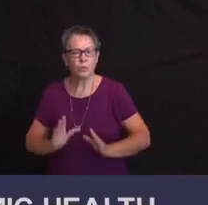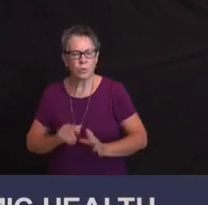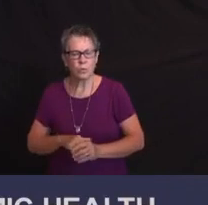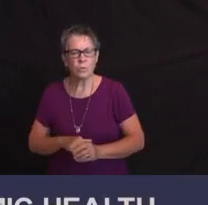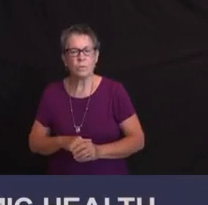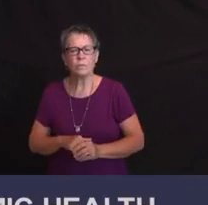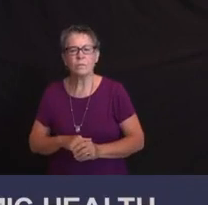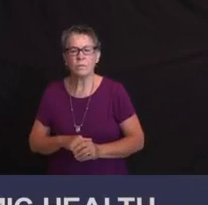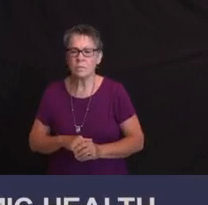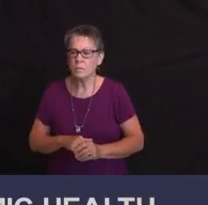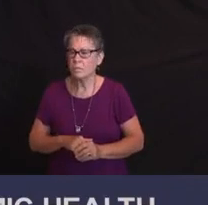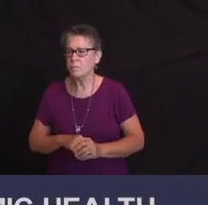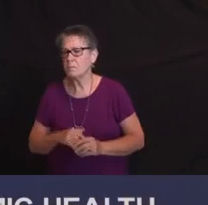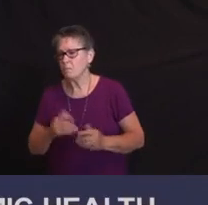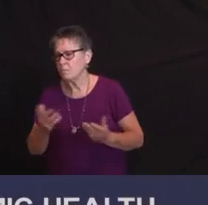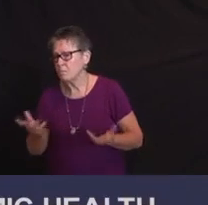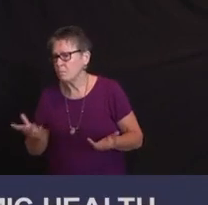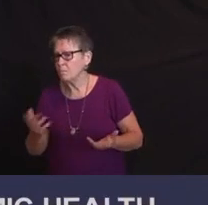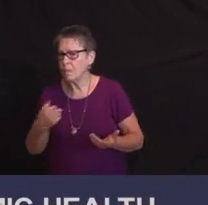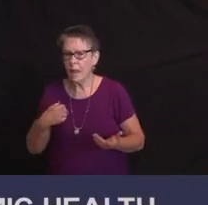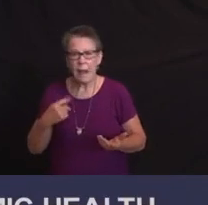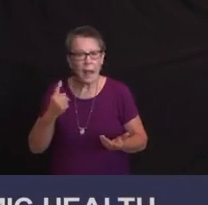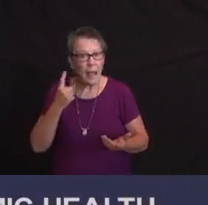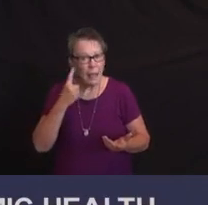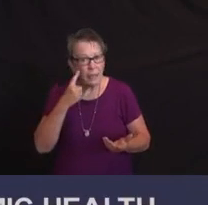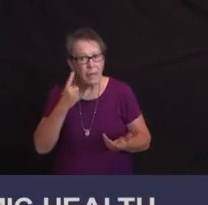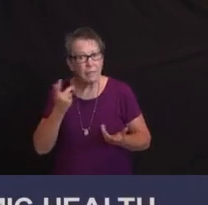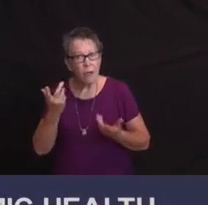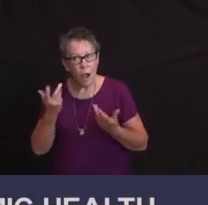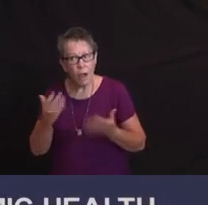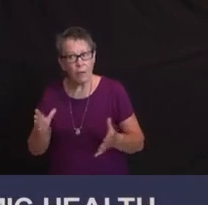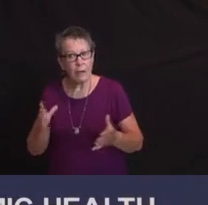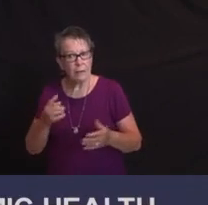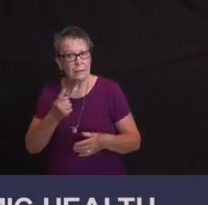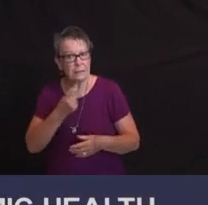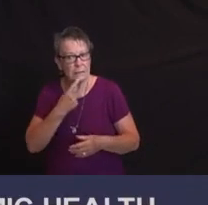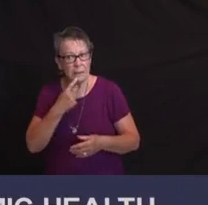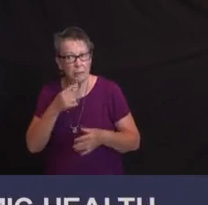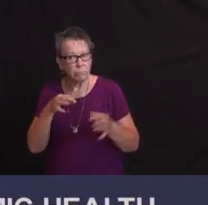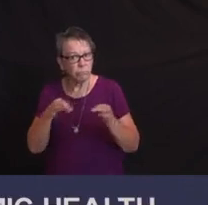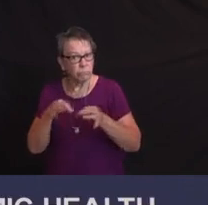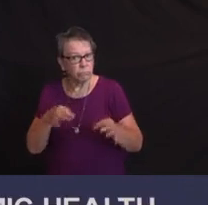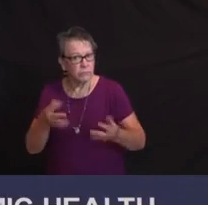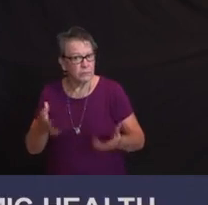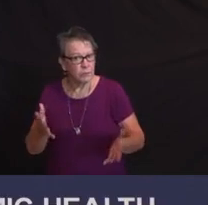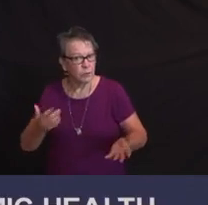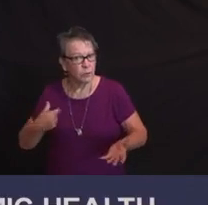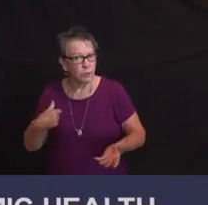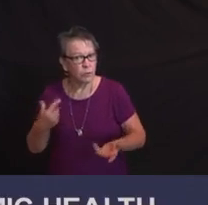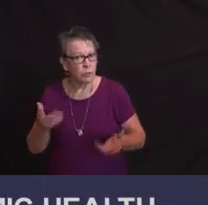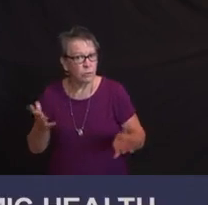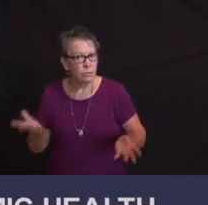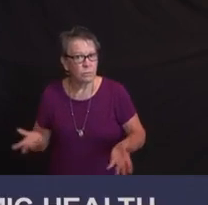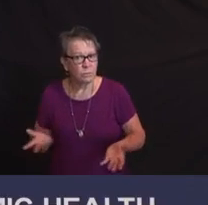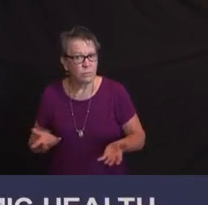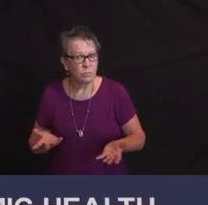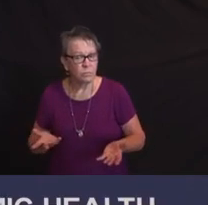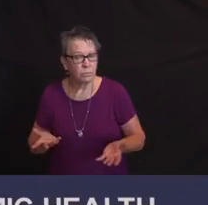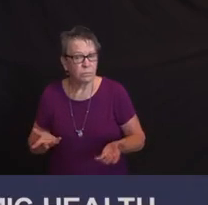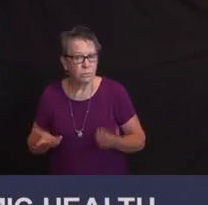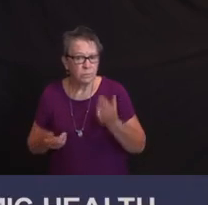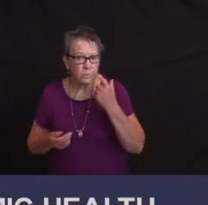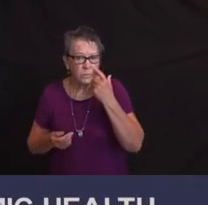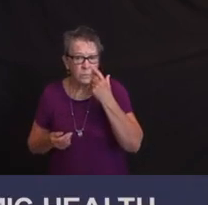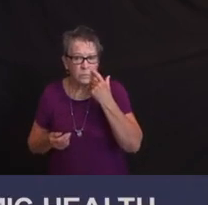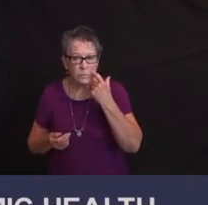I think I addressed this to some extent earlier. I think it was Brent's question. This is something that we're working